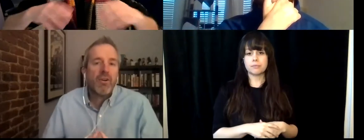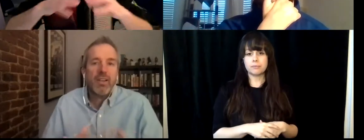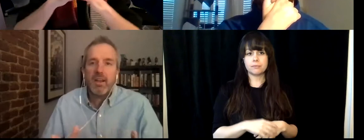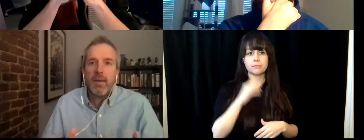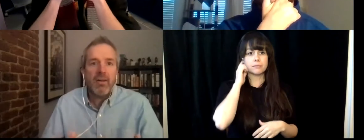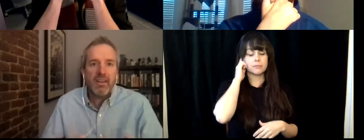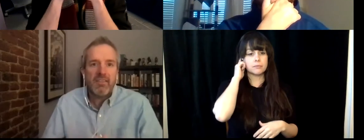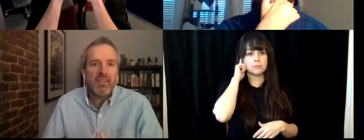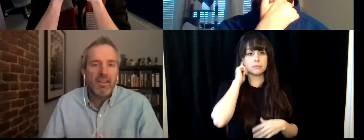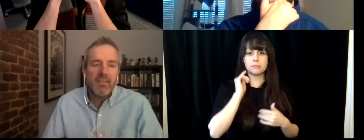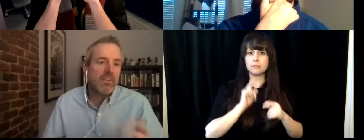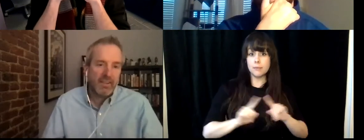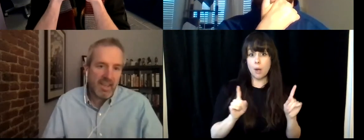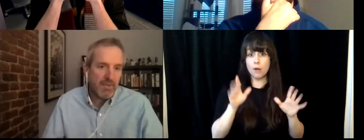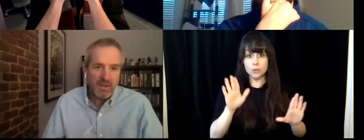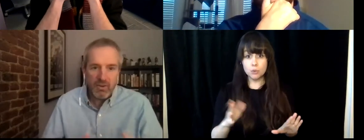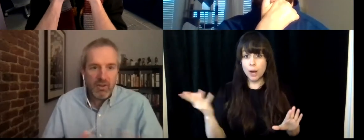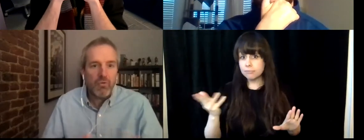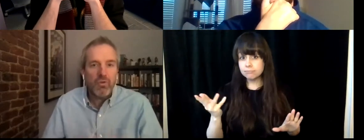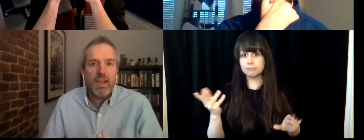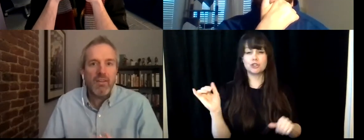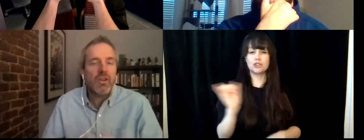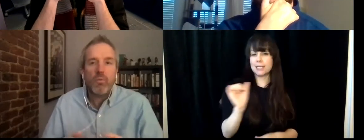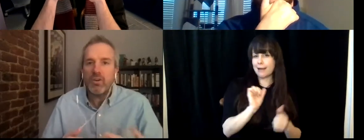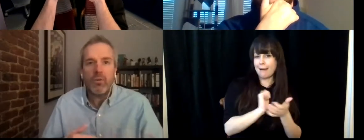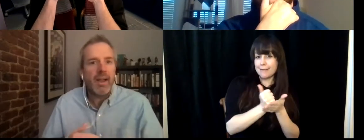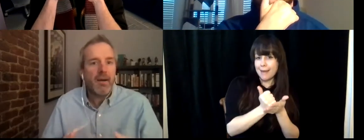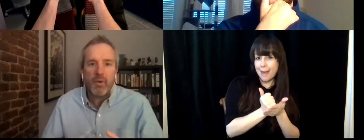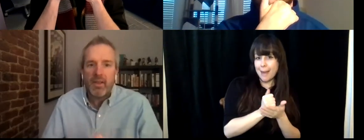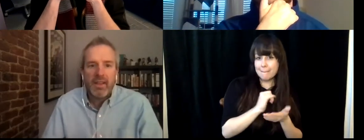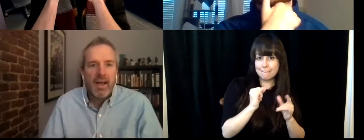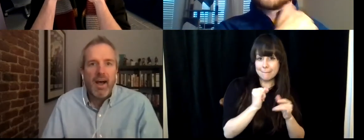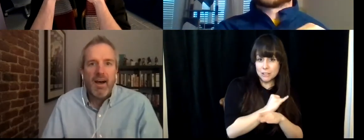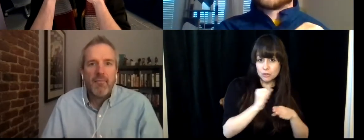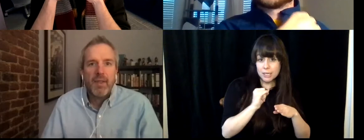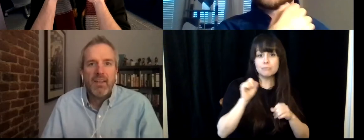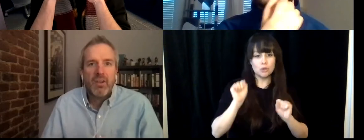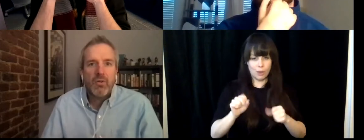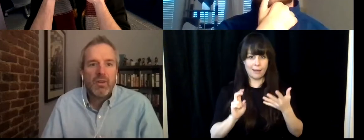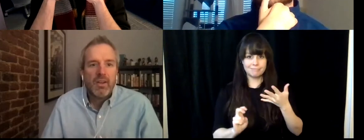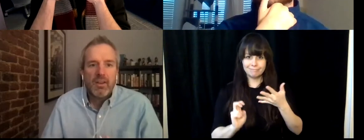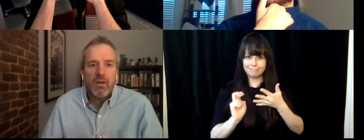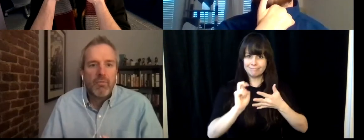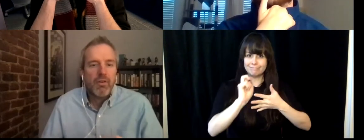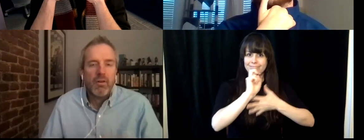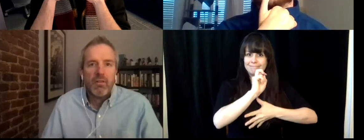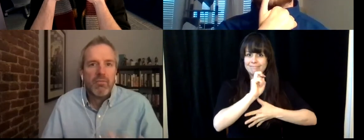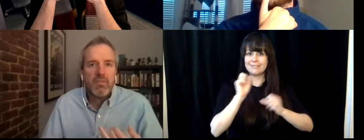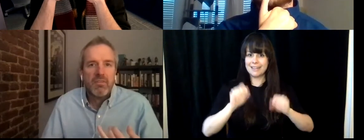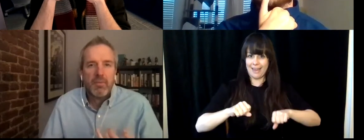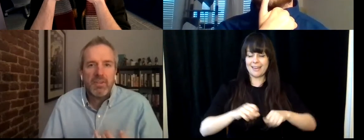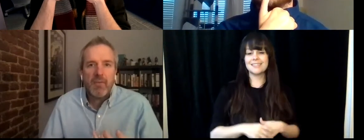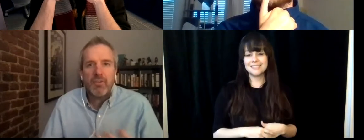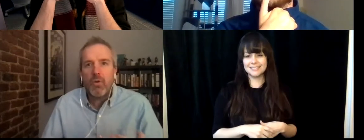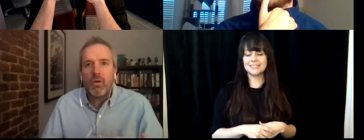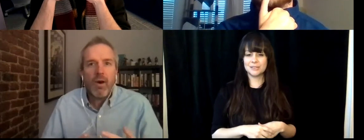However, great thing about it is just like the gaming industry, you know, you can work your way up. And so, you know, there are